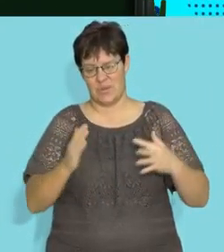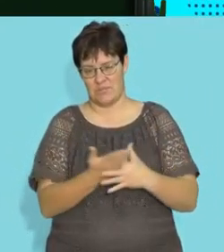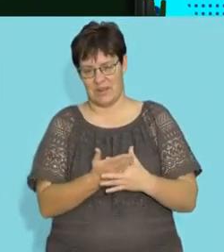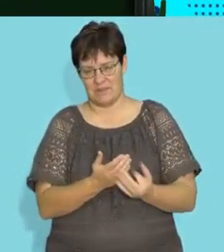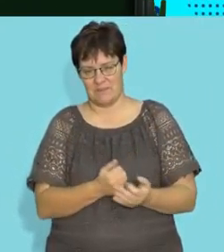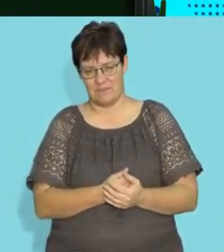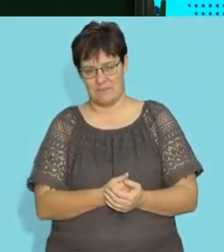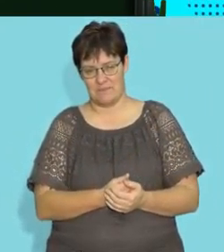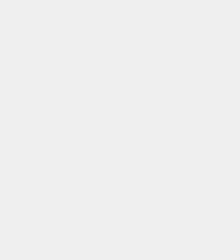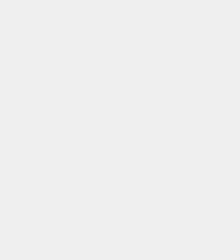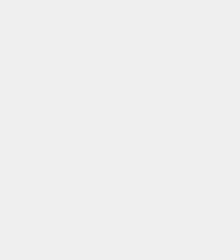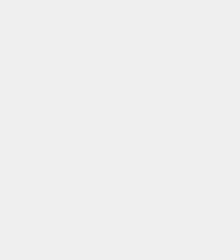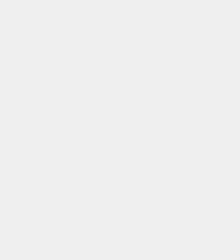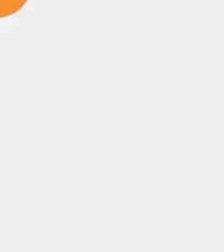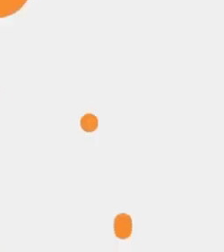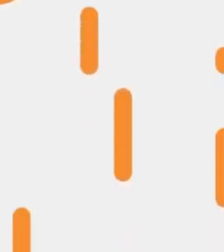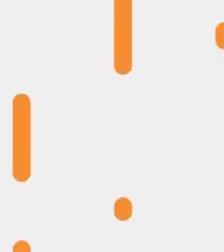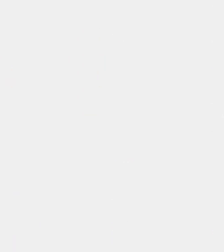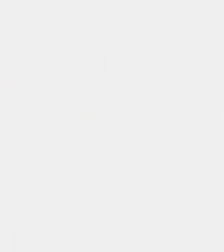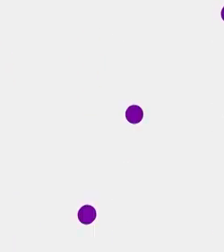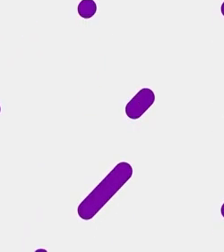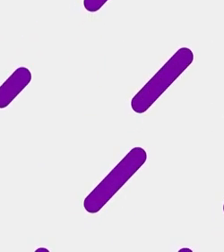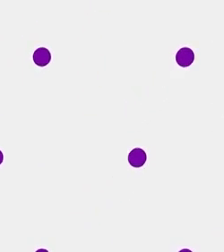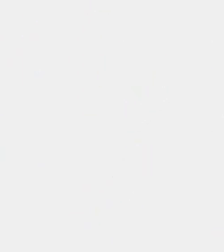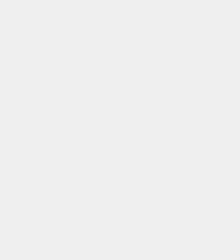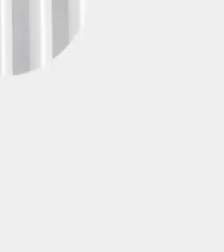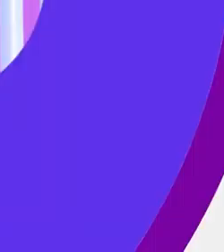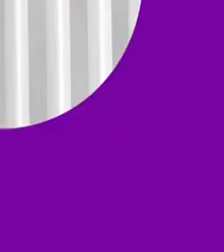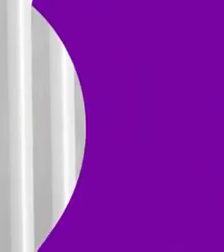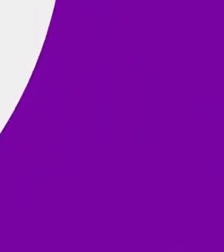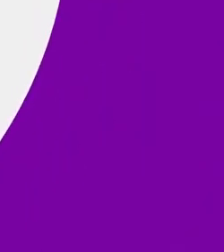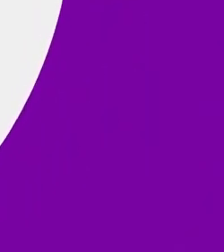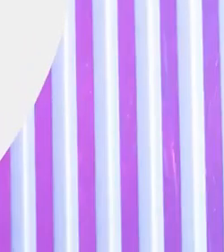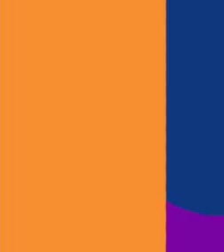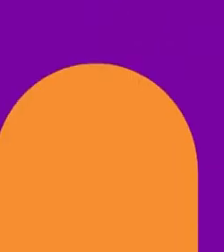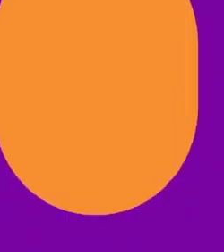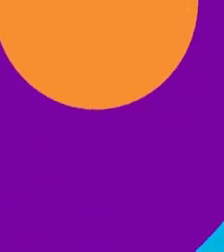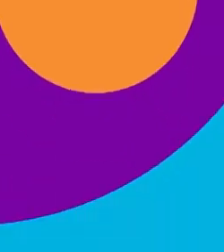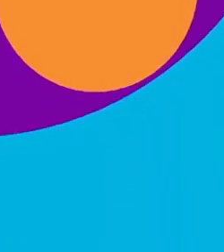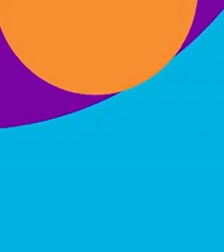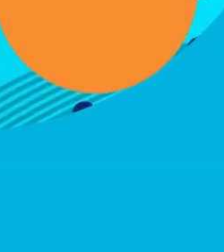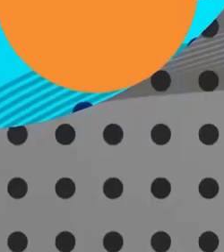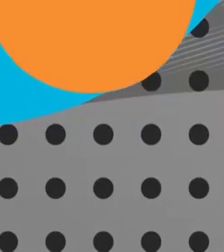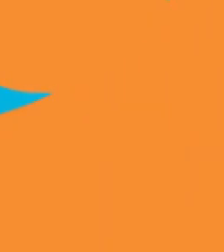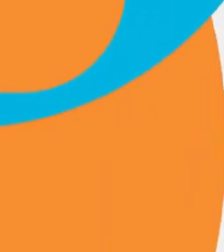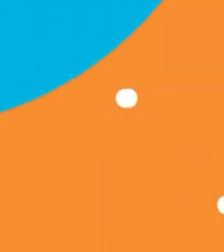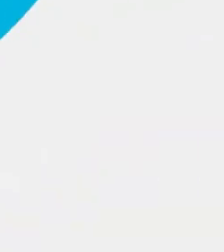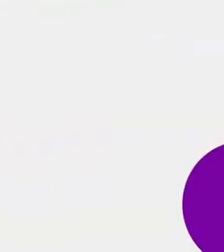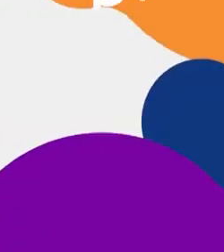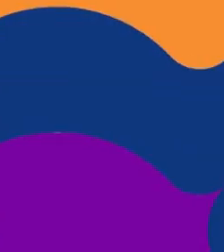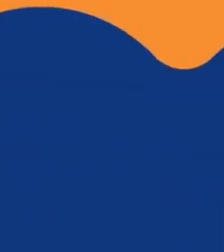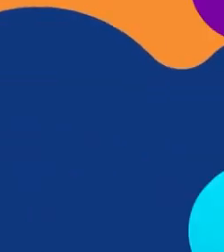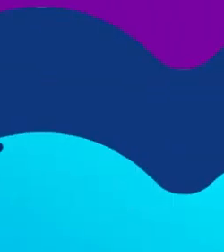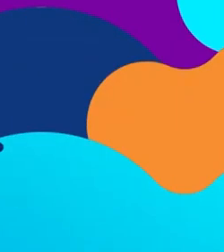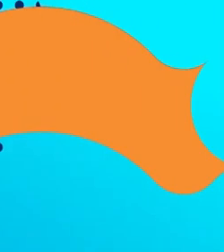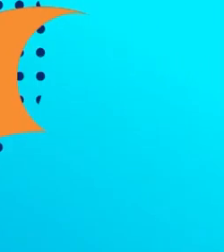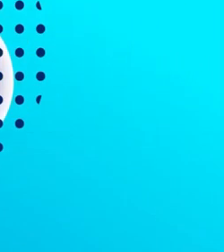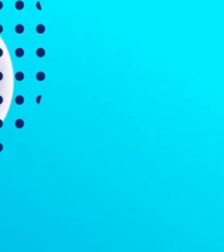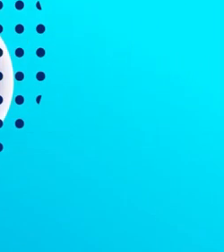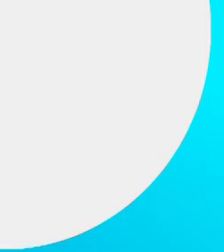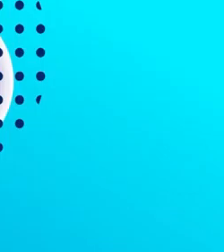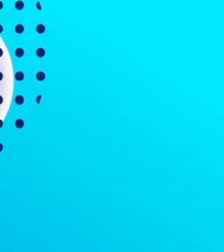a weak basic salt. And that brings us to that time again where we will take a break